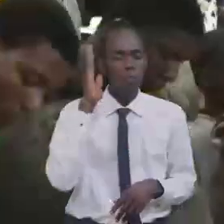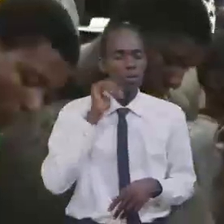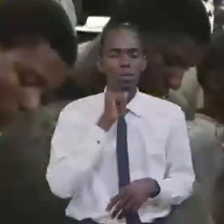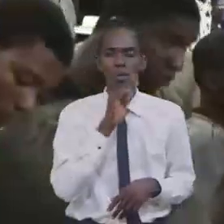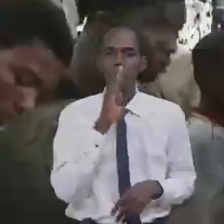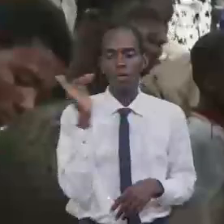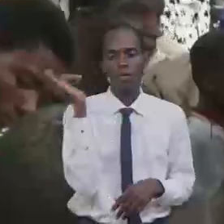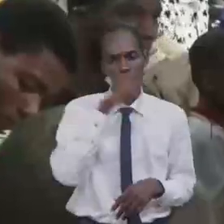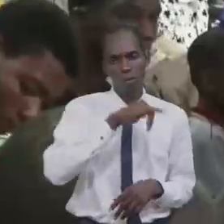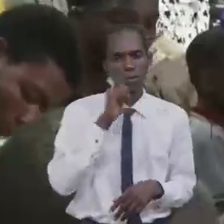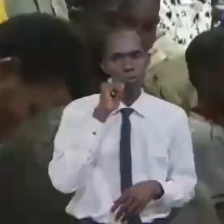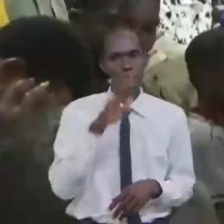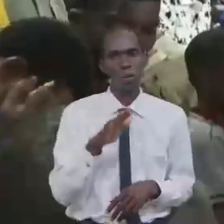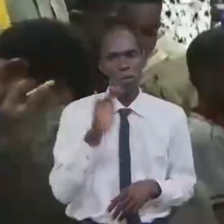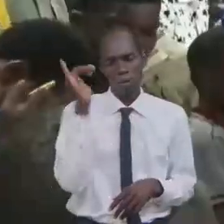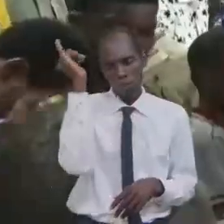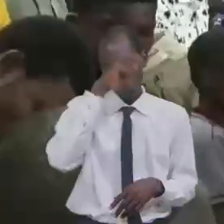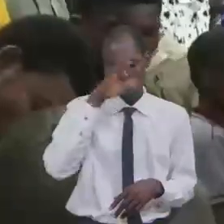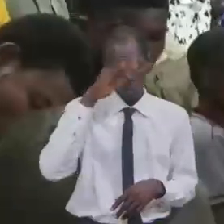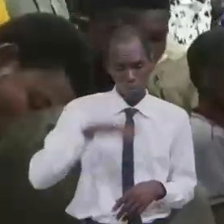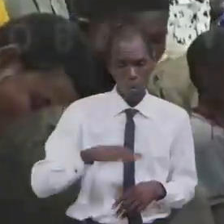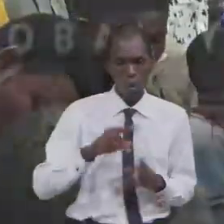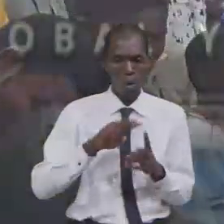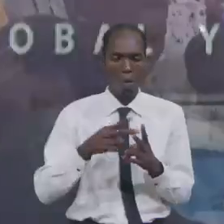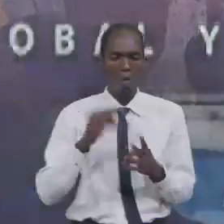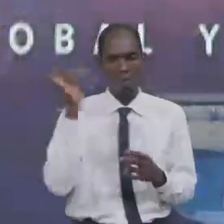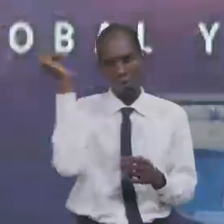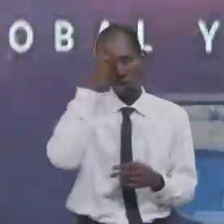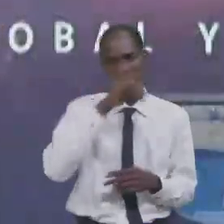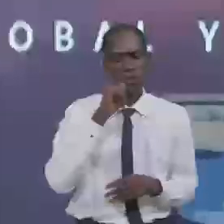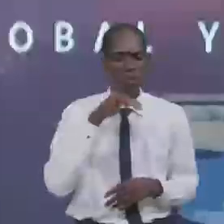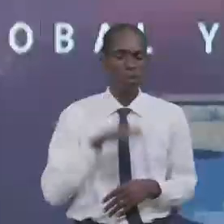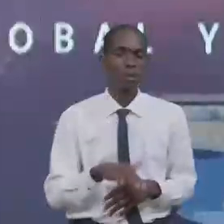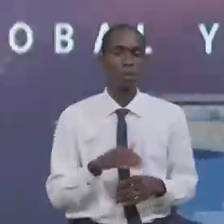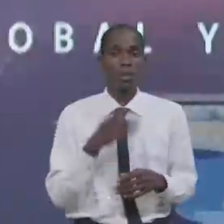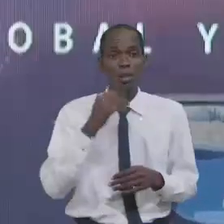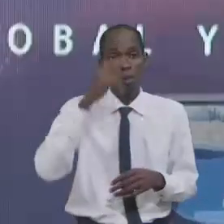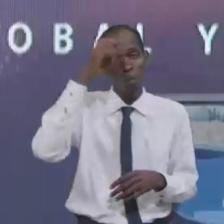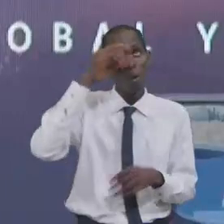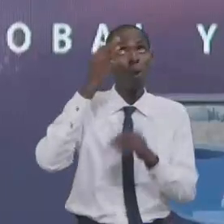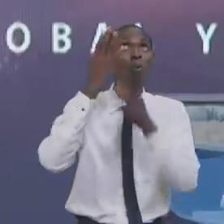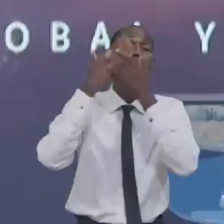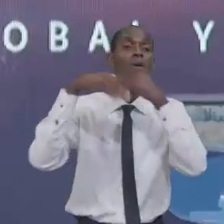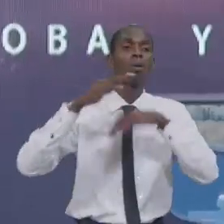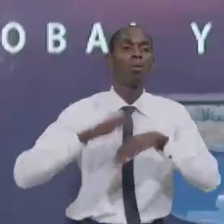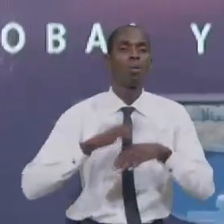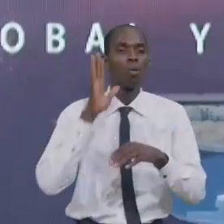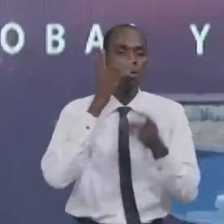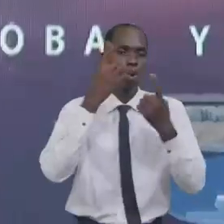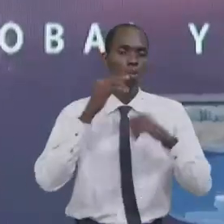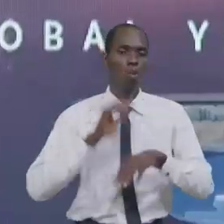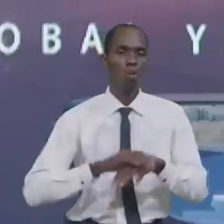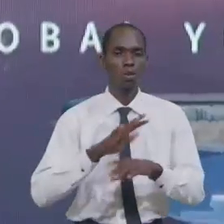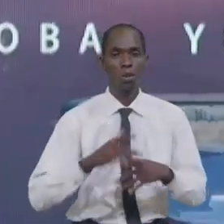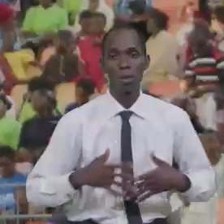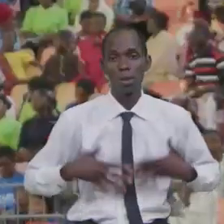woman, foolish boy, or foolish girl. The wisdom of heaven will come upon your life